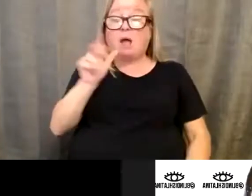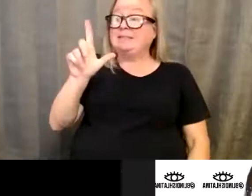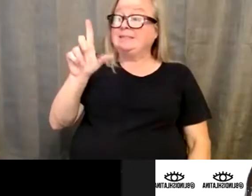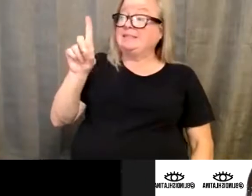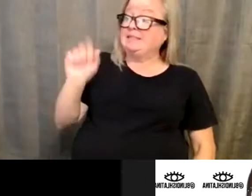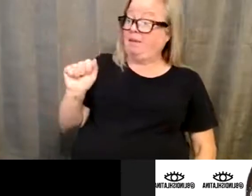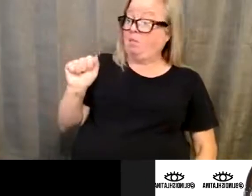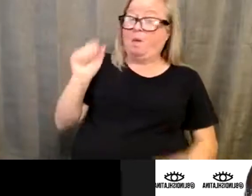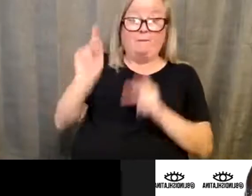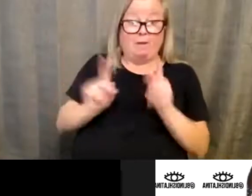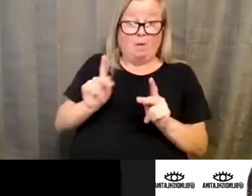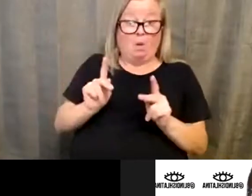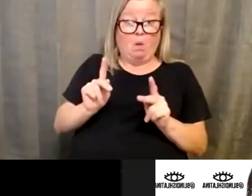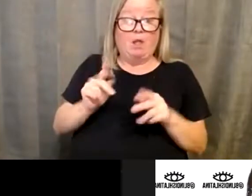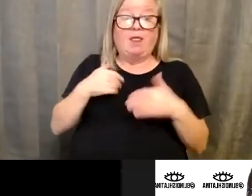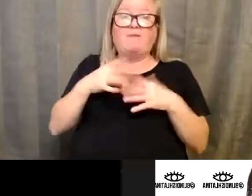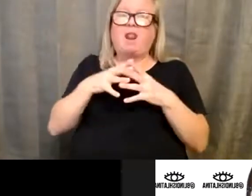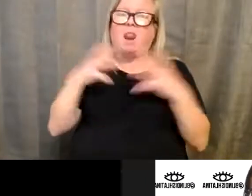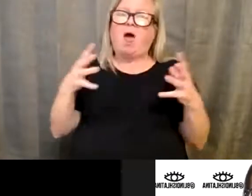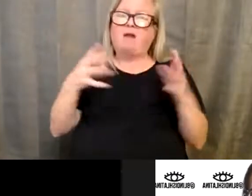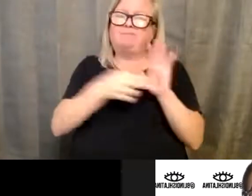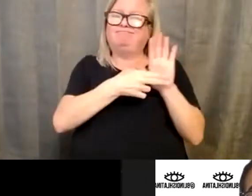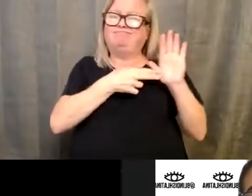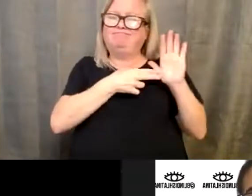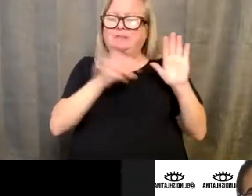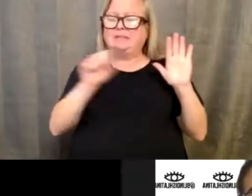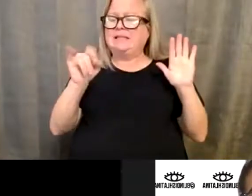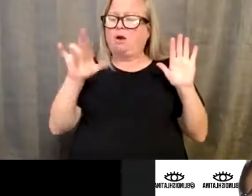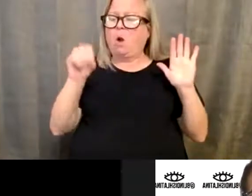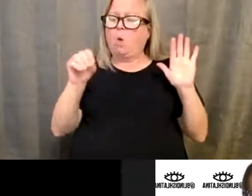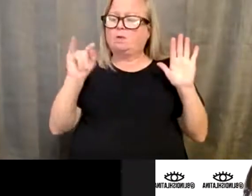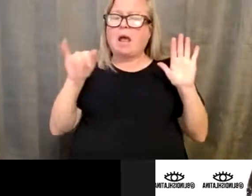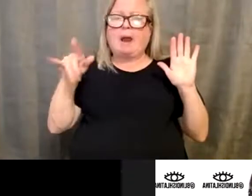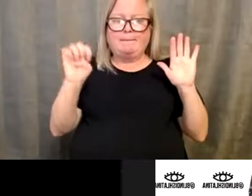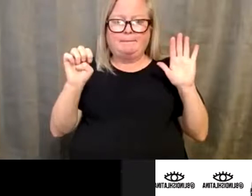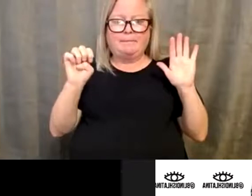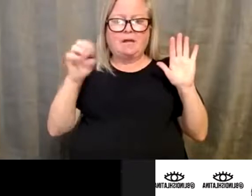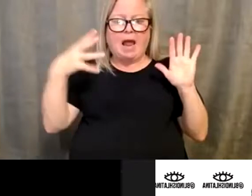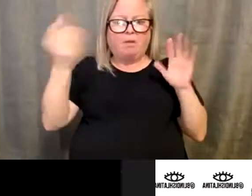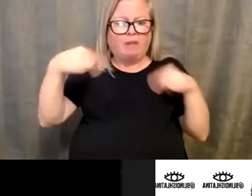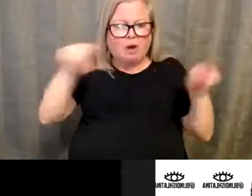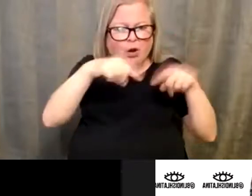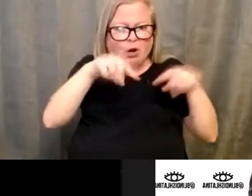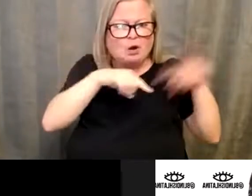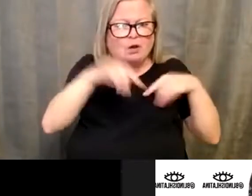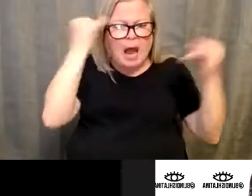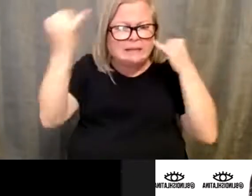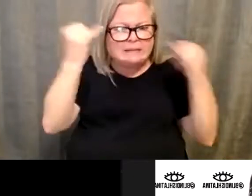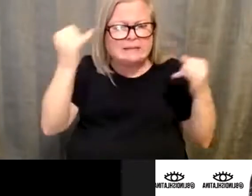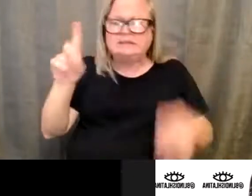disability, there are a lot of stereotypes that are out there, and there's some ideas about what disability looks